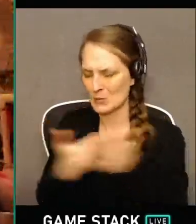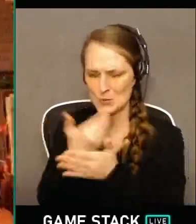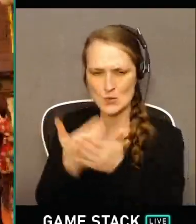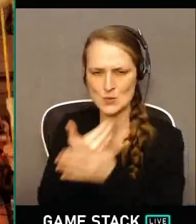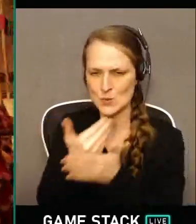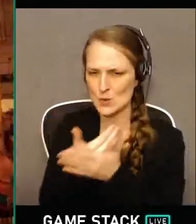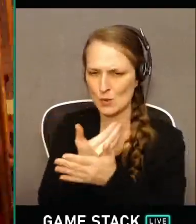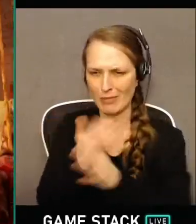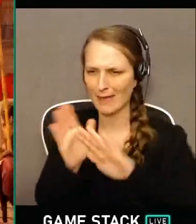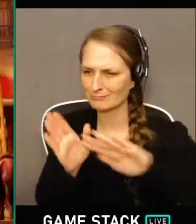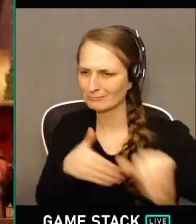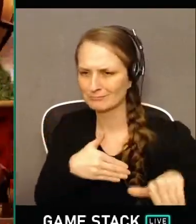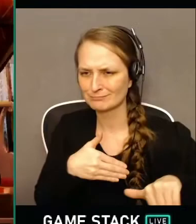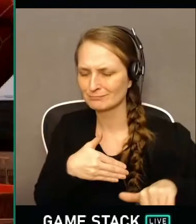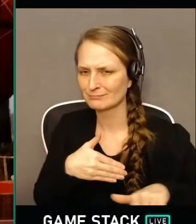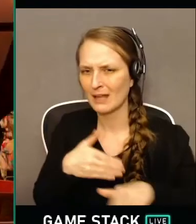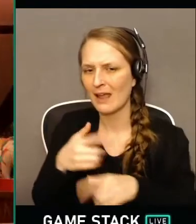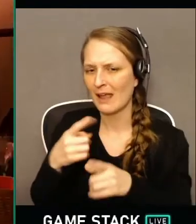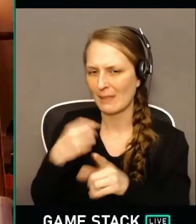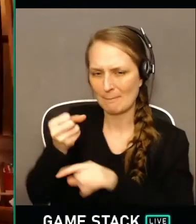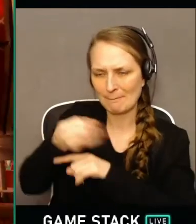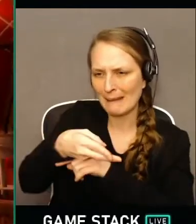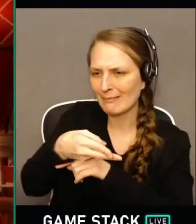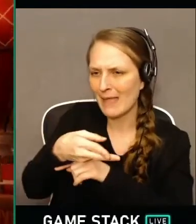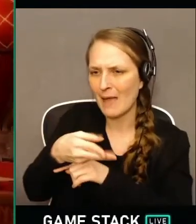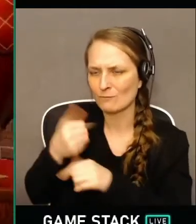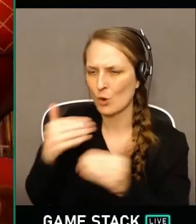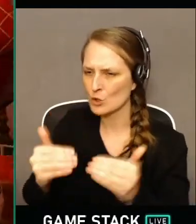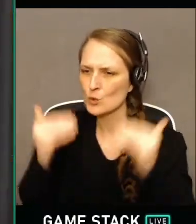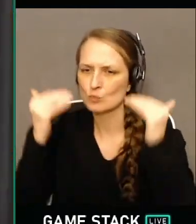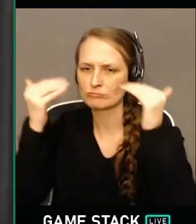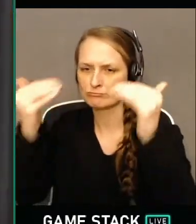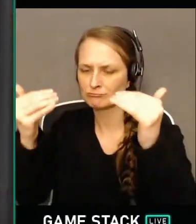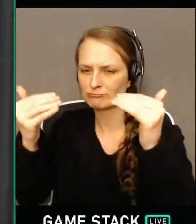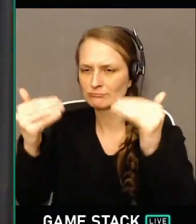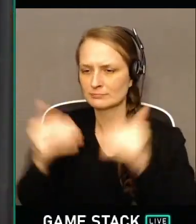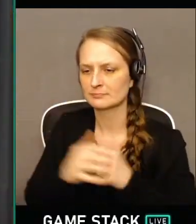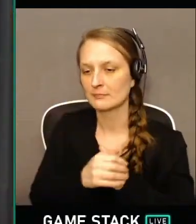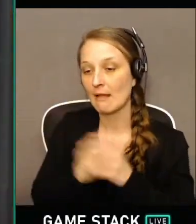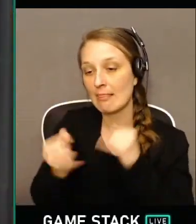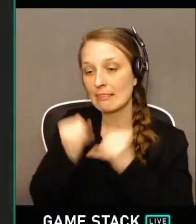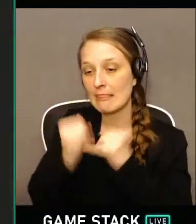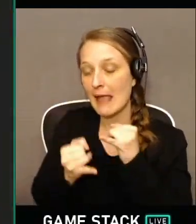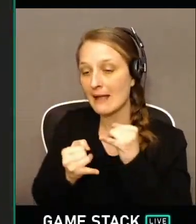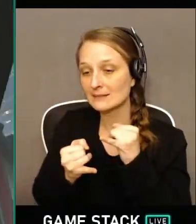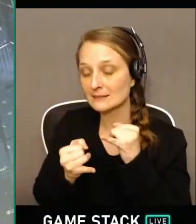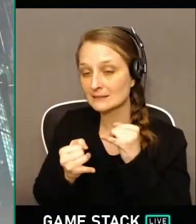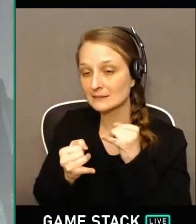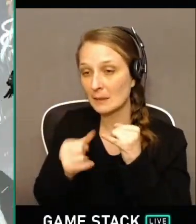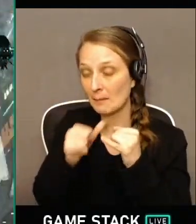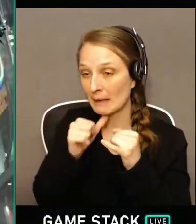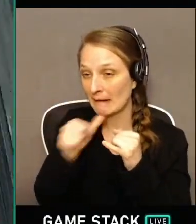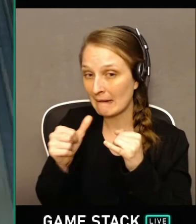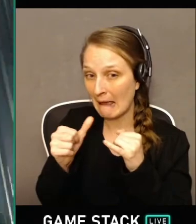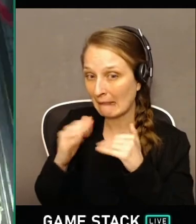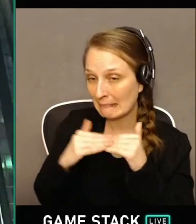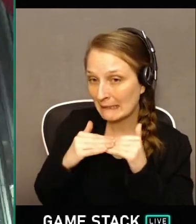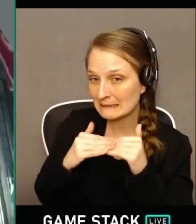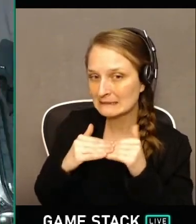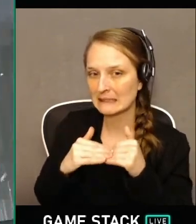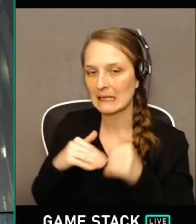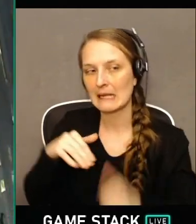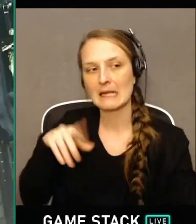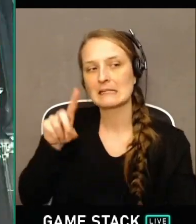the visual fidelity in their games to new heights. Last, but certainly not least, DLSS is a deep